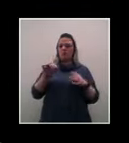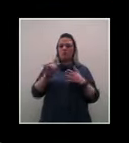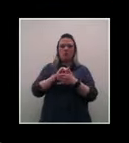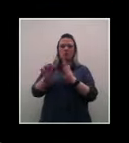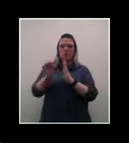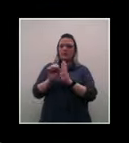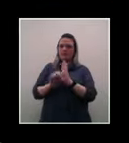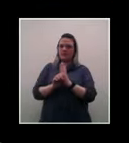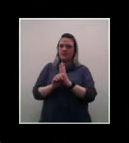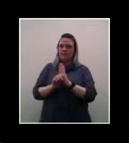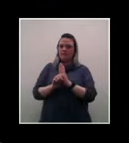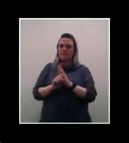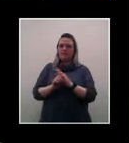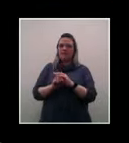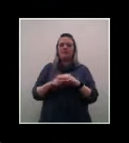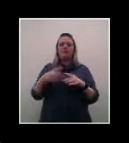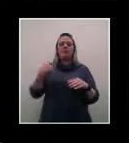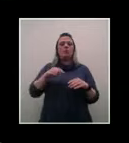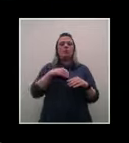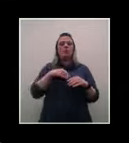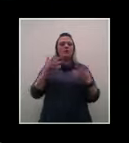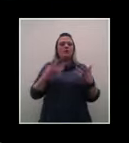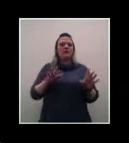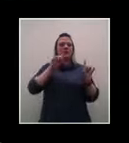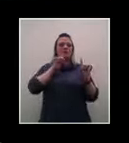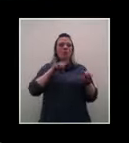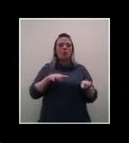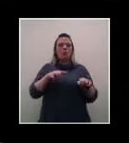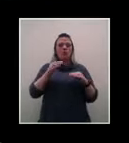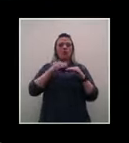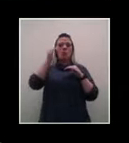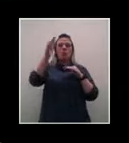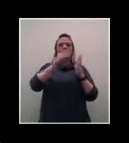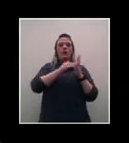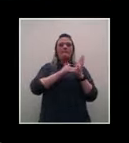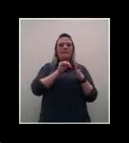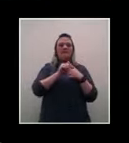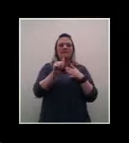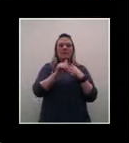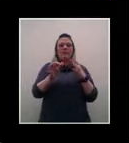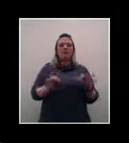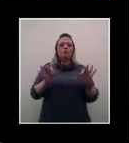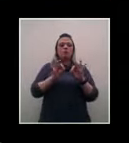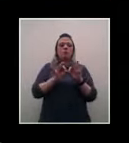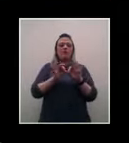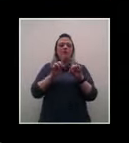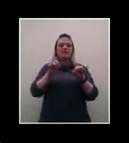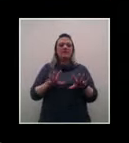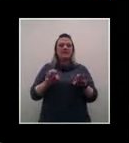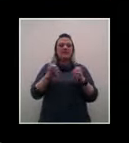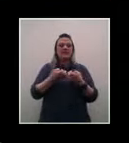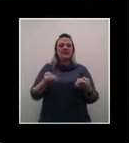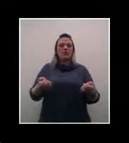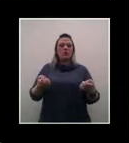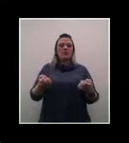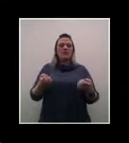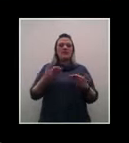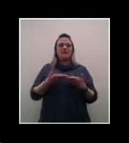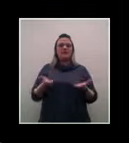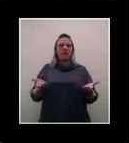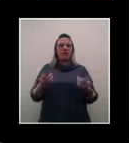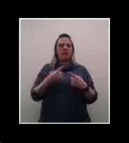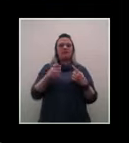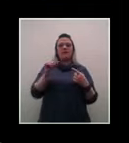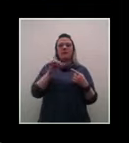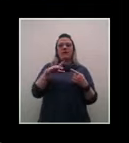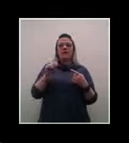of Health. We have on order over $1 million worth of testing equipment and supplies from Abbott Laboratories, and we're